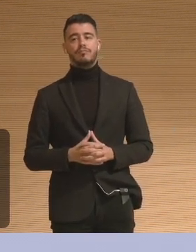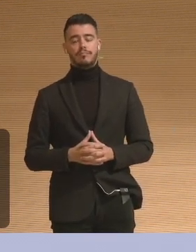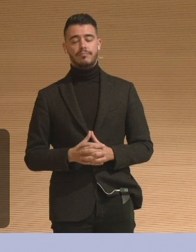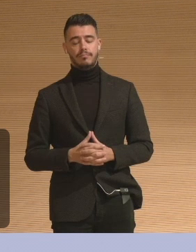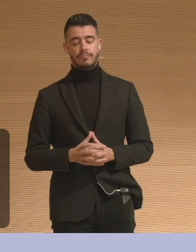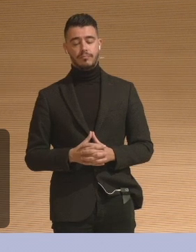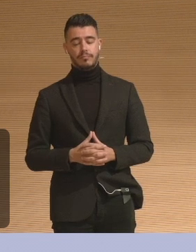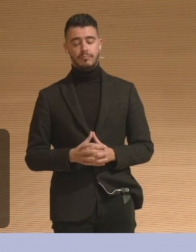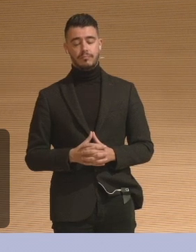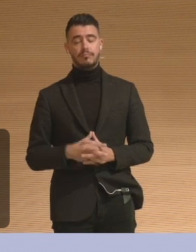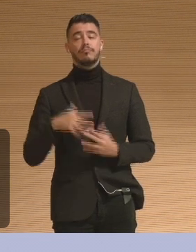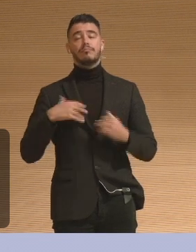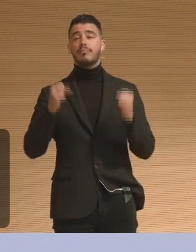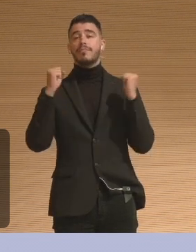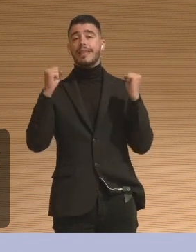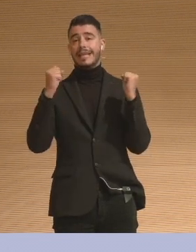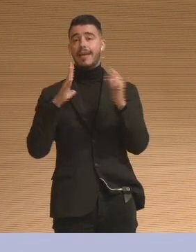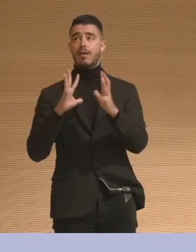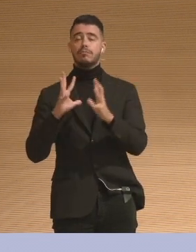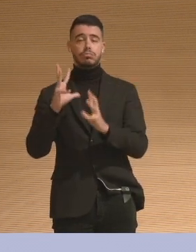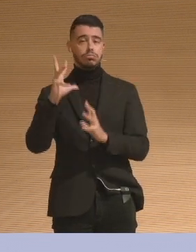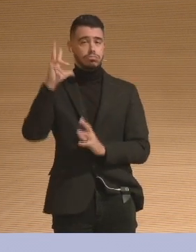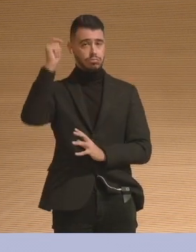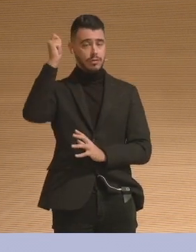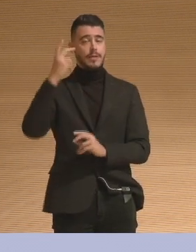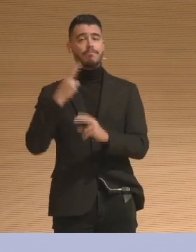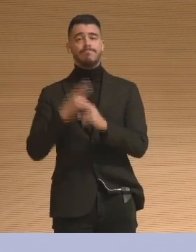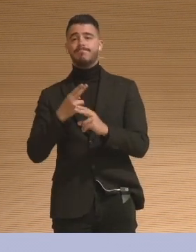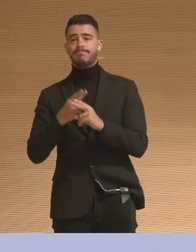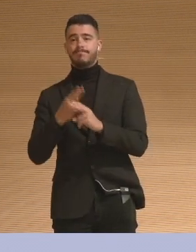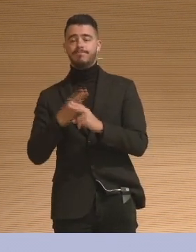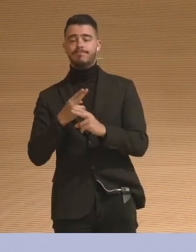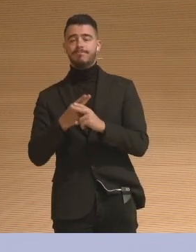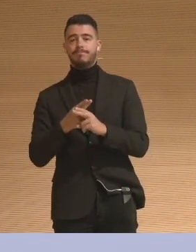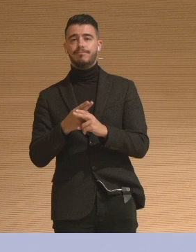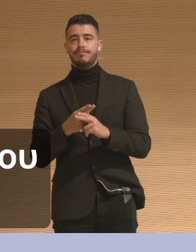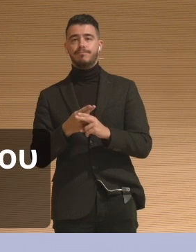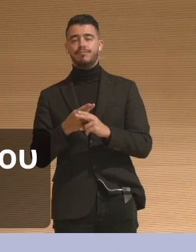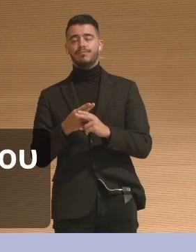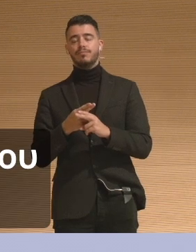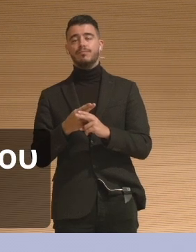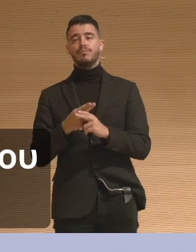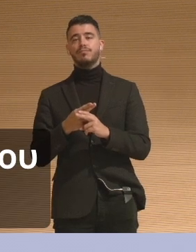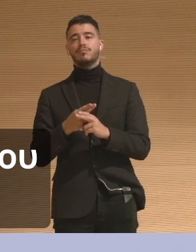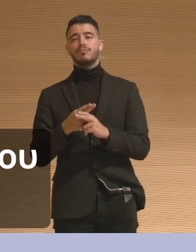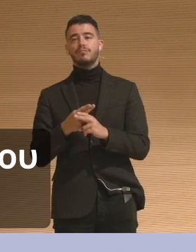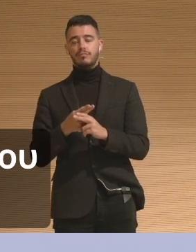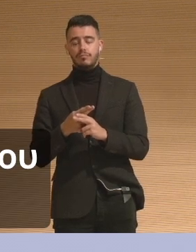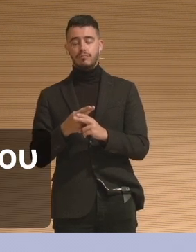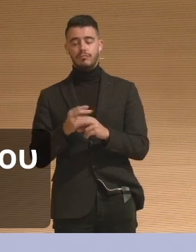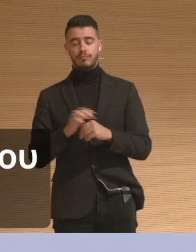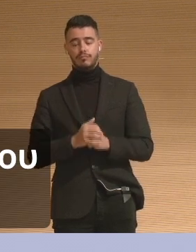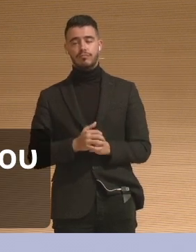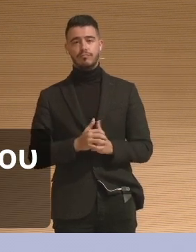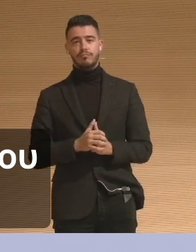more about health and well-being through drawings, paintings, and exhibition objects. For example, these self-portrait